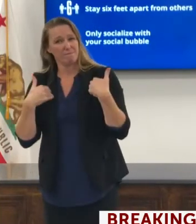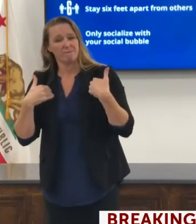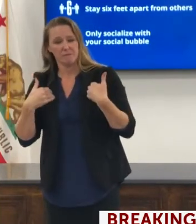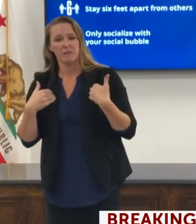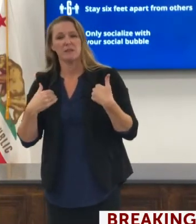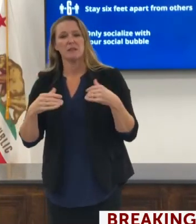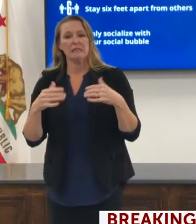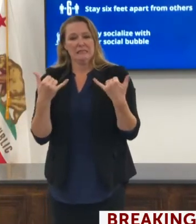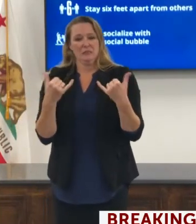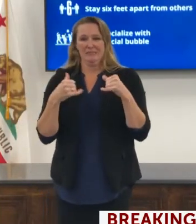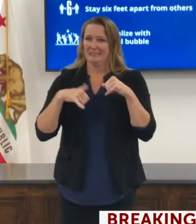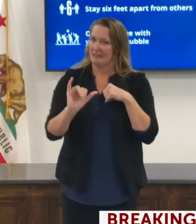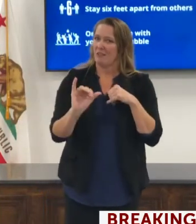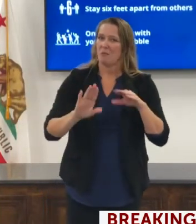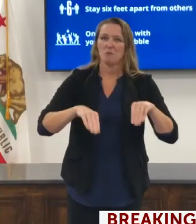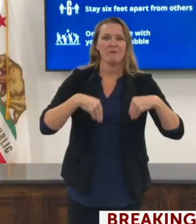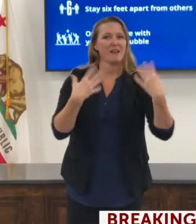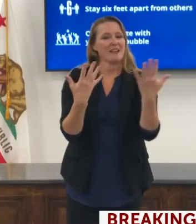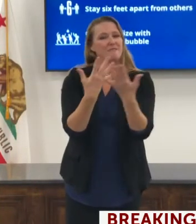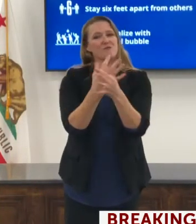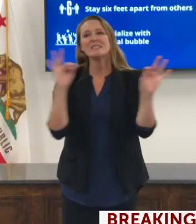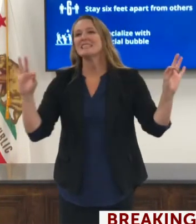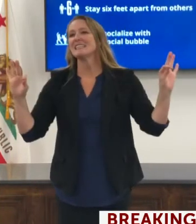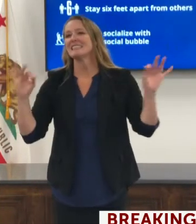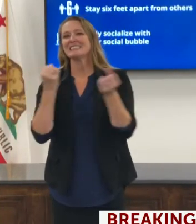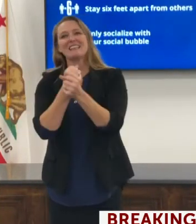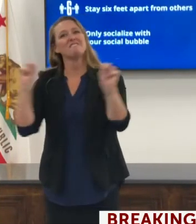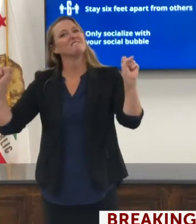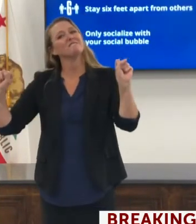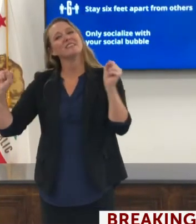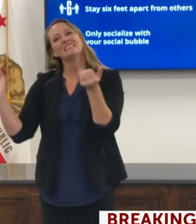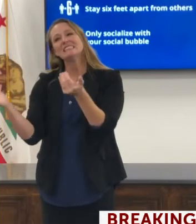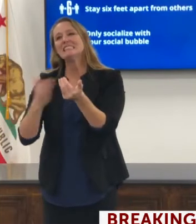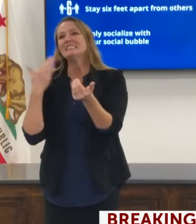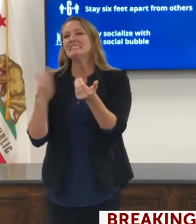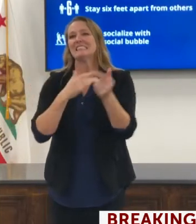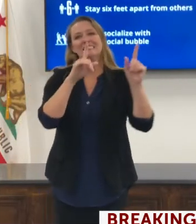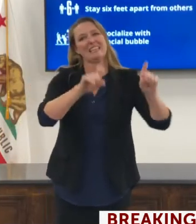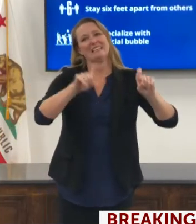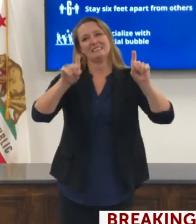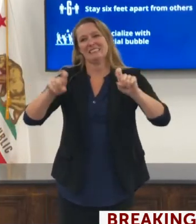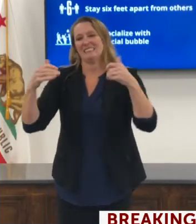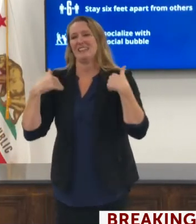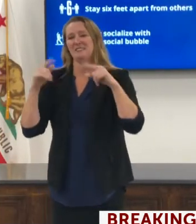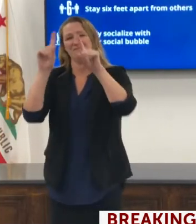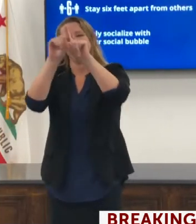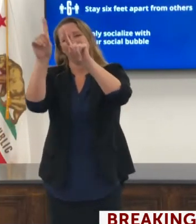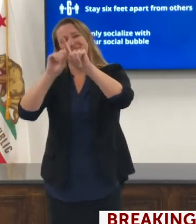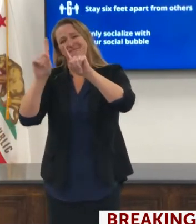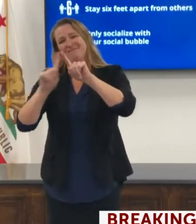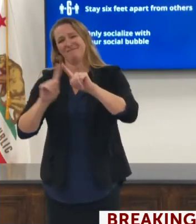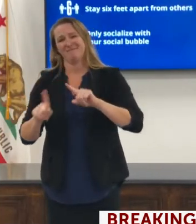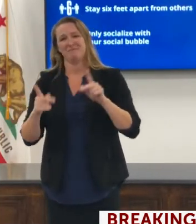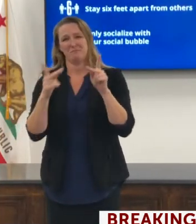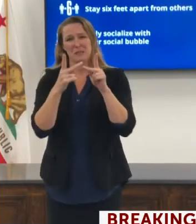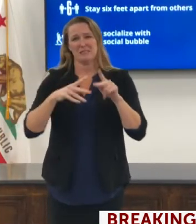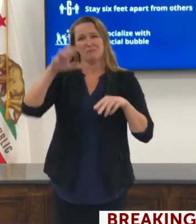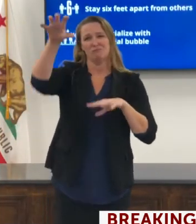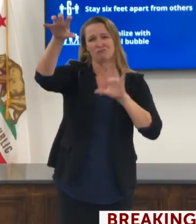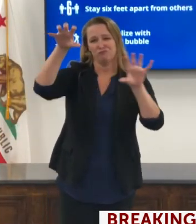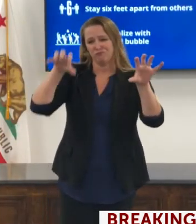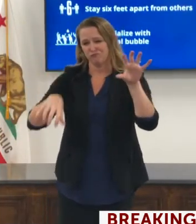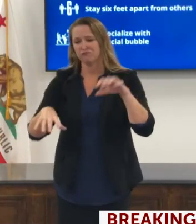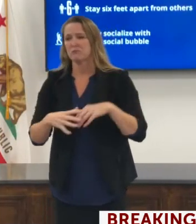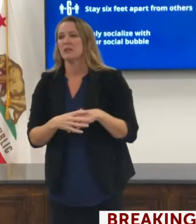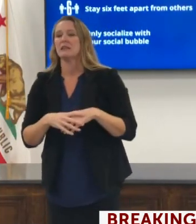offer free, safe, and easy COVID-19 testing at a number of locations around the county.